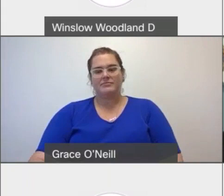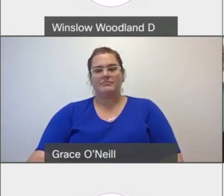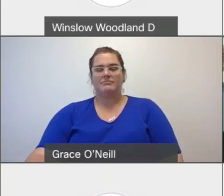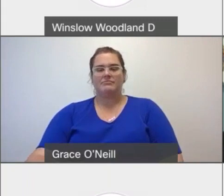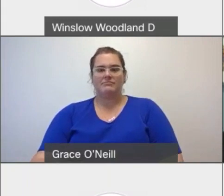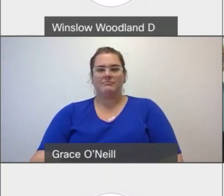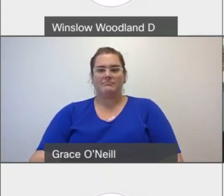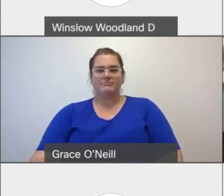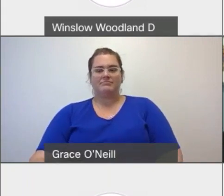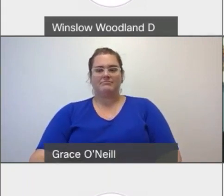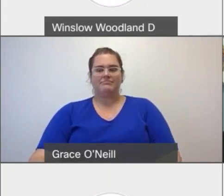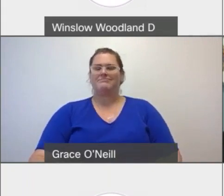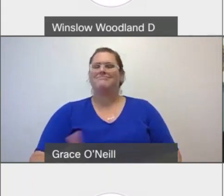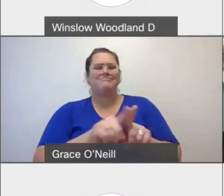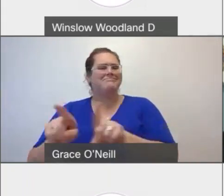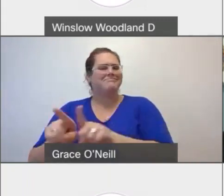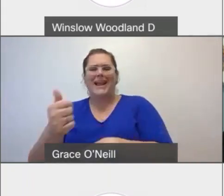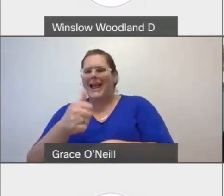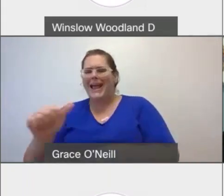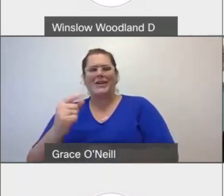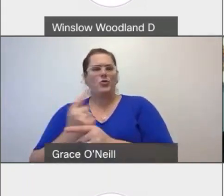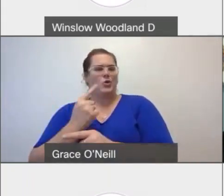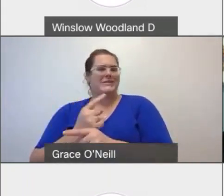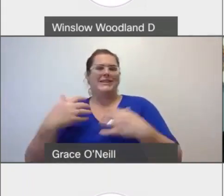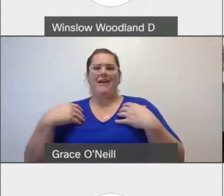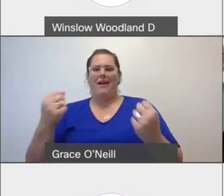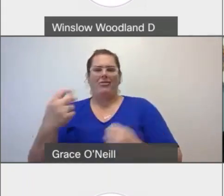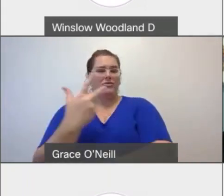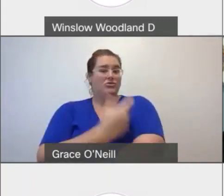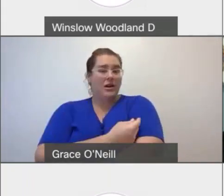As they would any other routine health care.